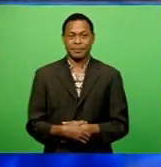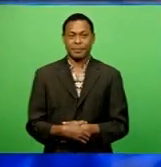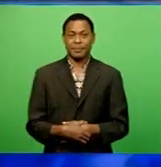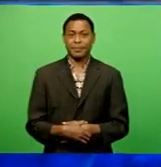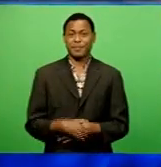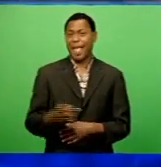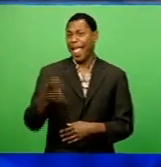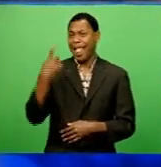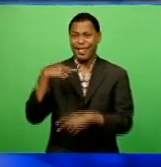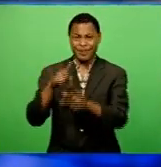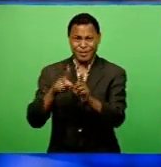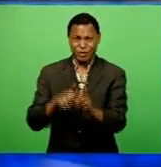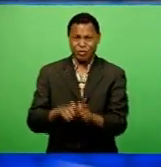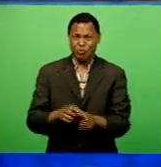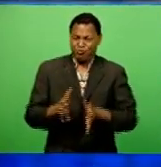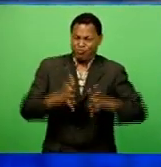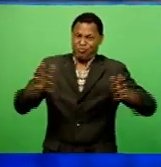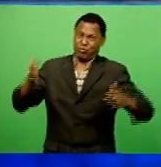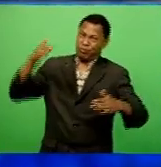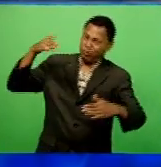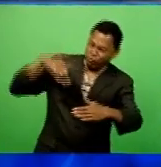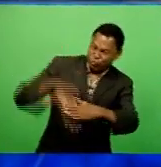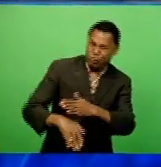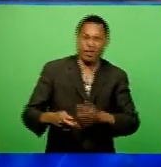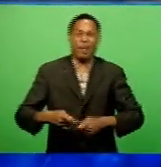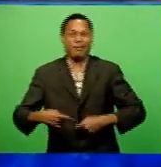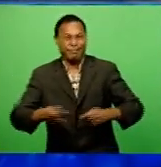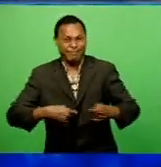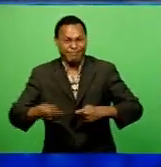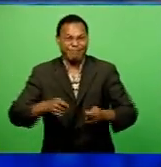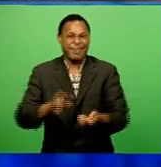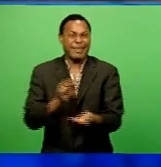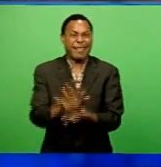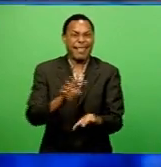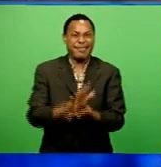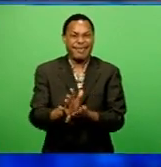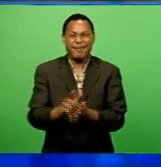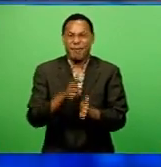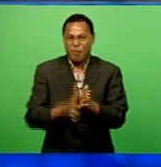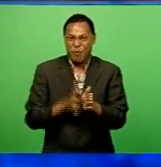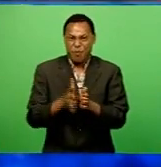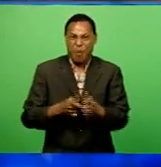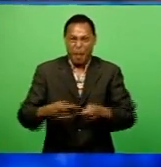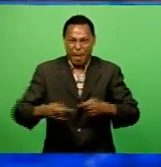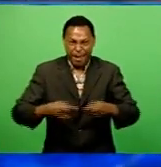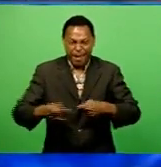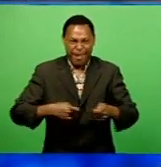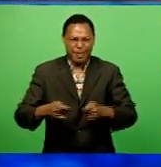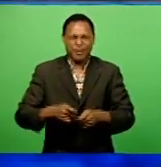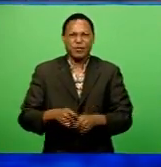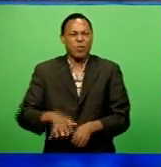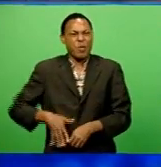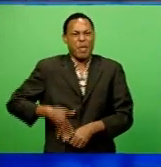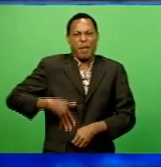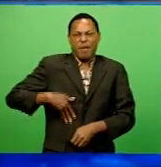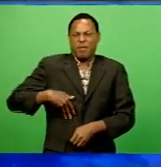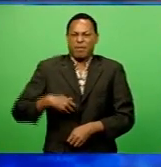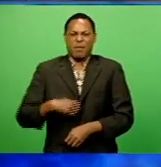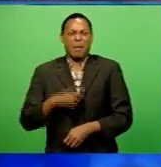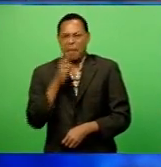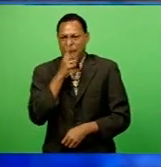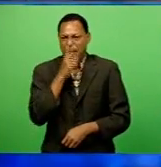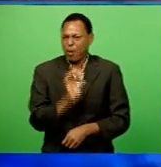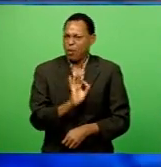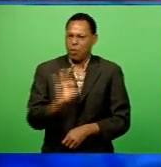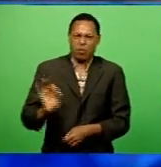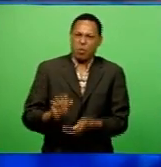Since last year, there's been a huge drop in sales recorded by Lotoka market vendors. The vendors feel that Fijians are not spending like they used to before